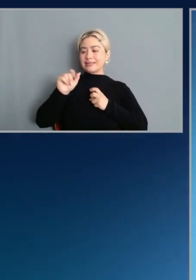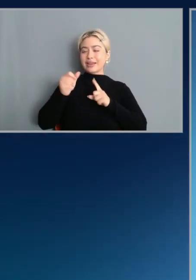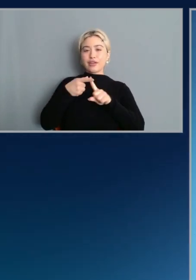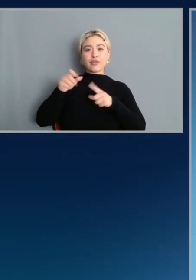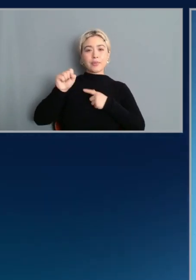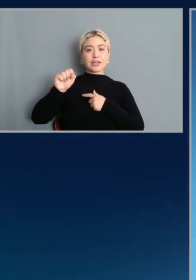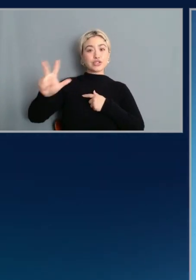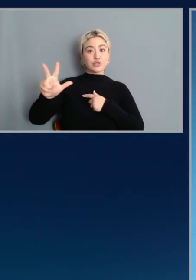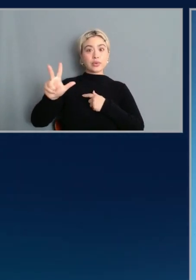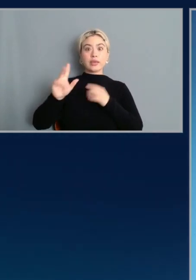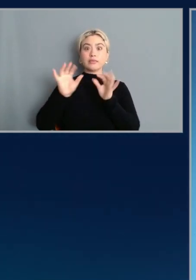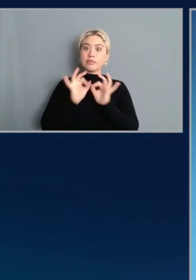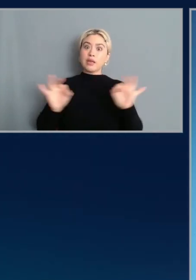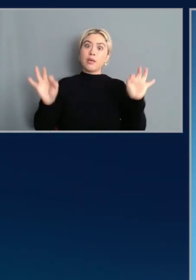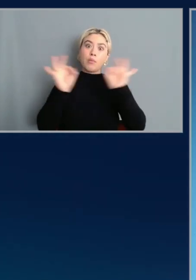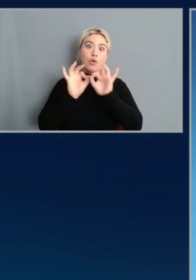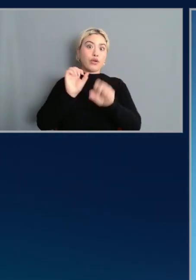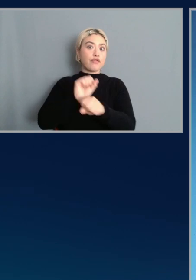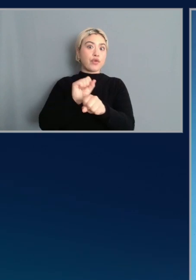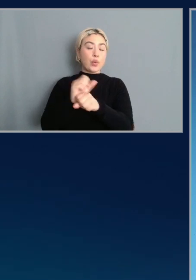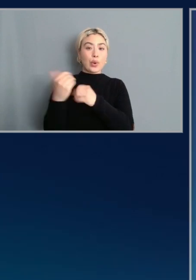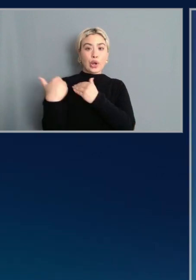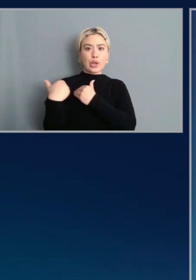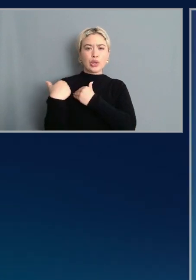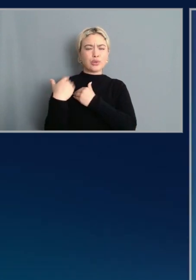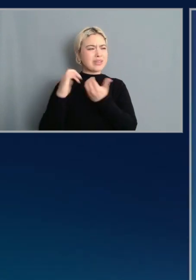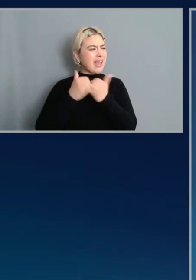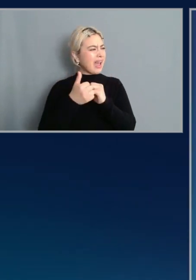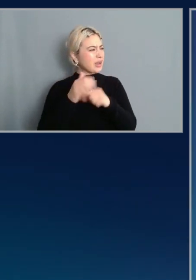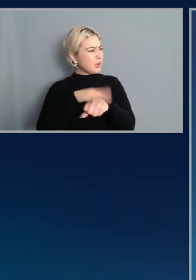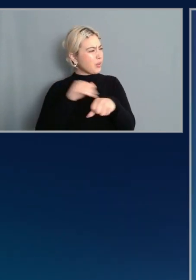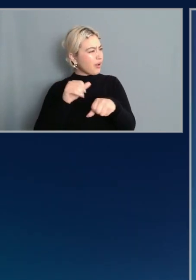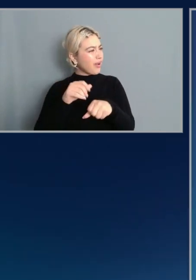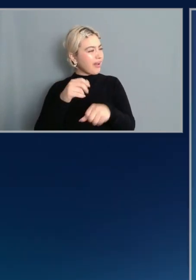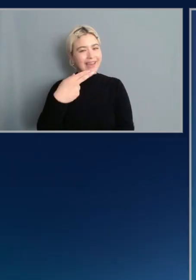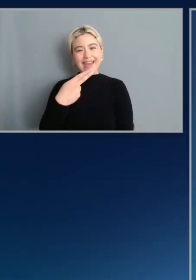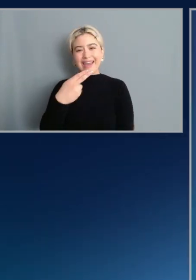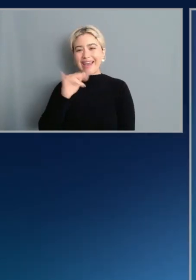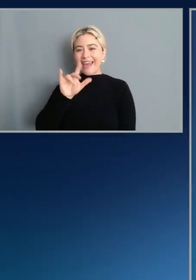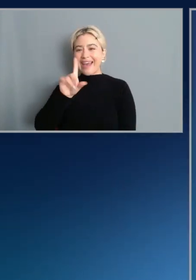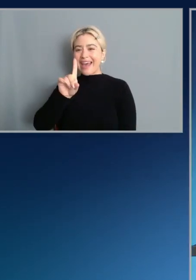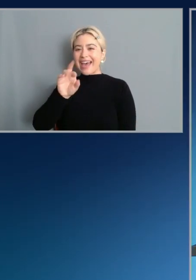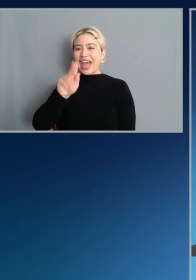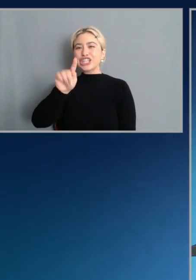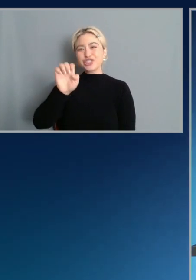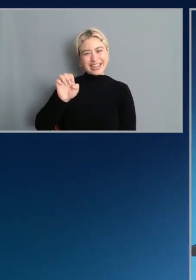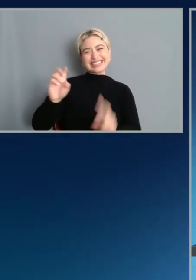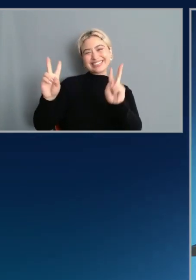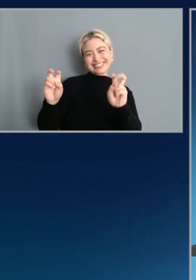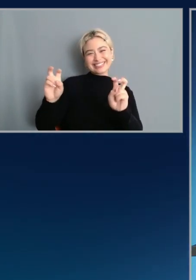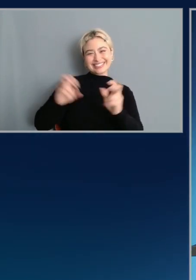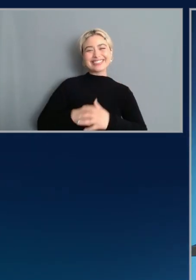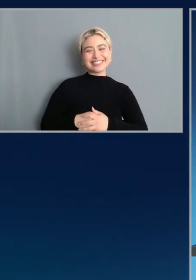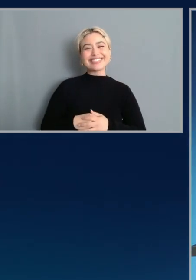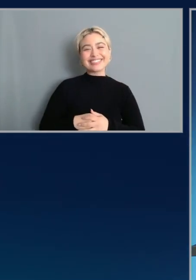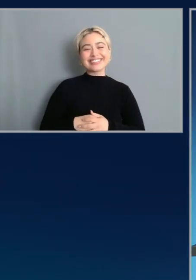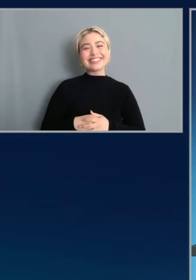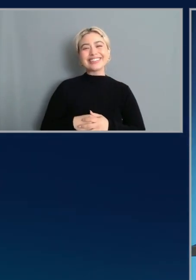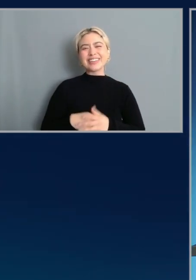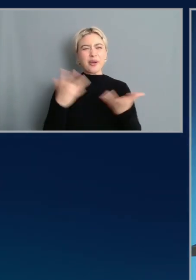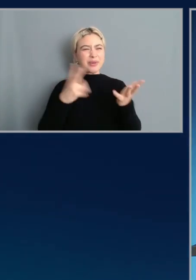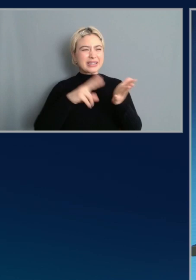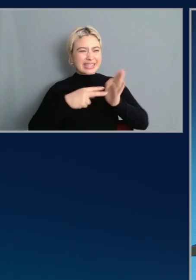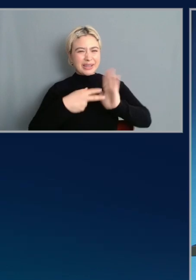for such workloads because you want to, how do you call that? Hydrate. Hydrate. So, chat, we have to talk about what hydrating means.